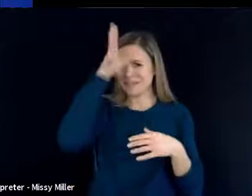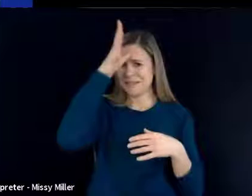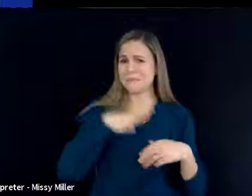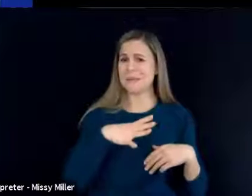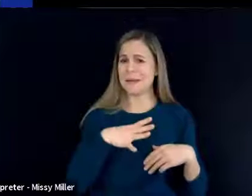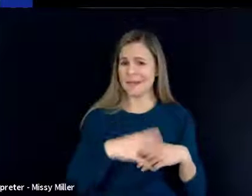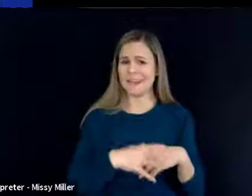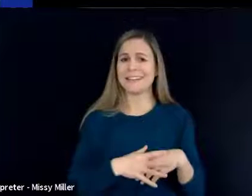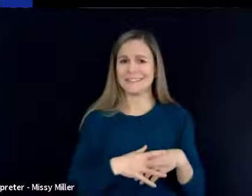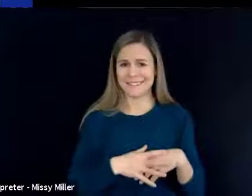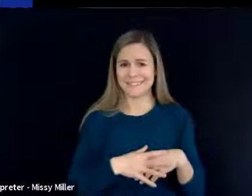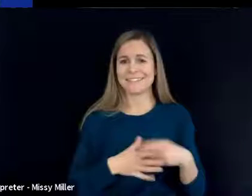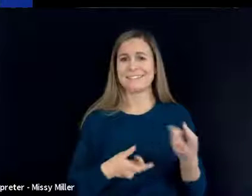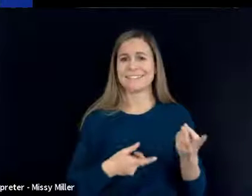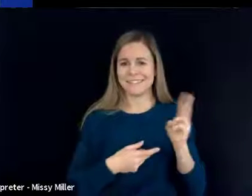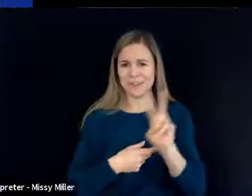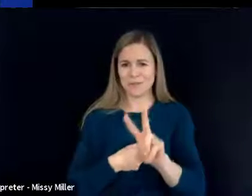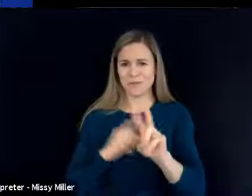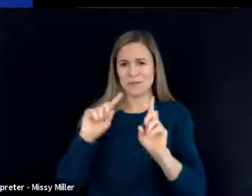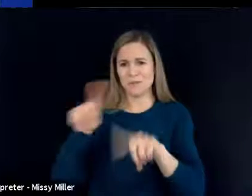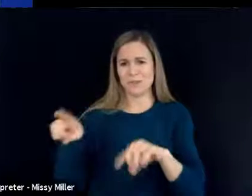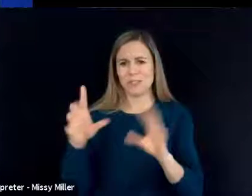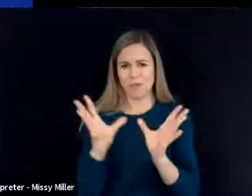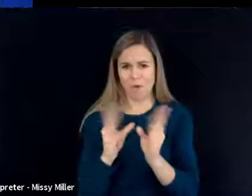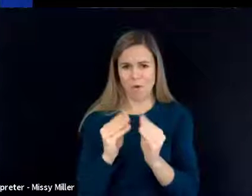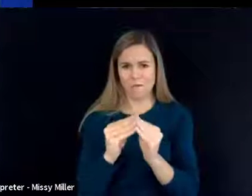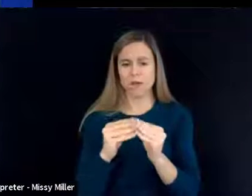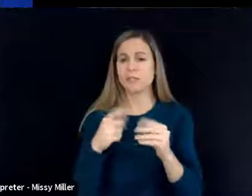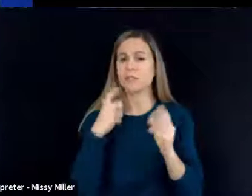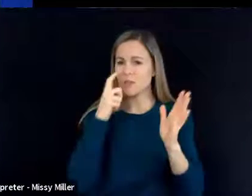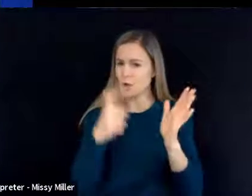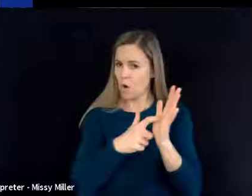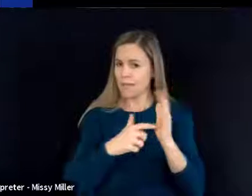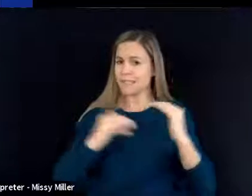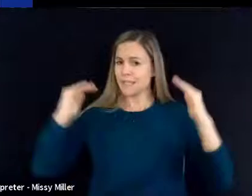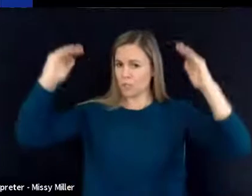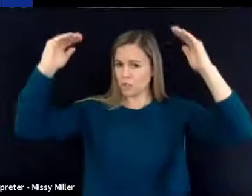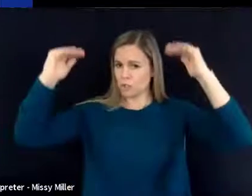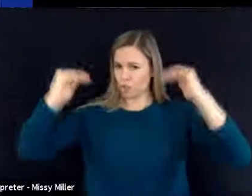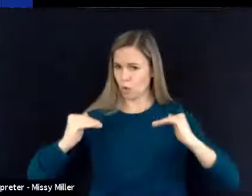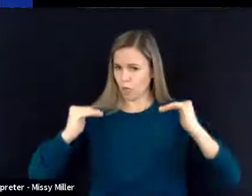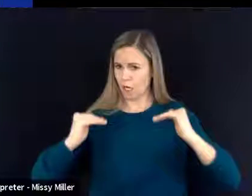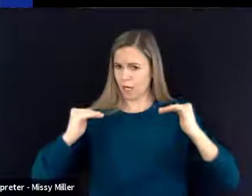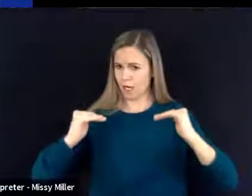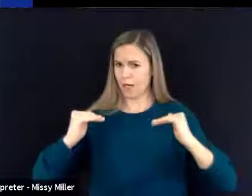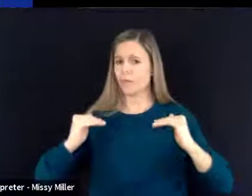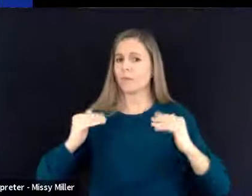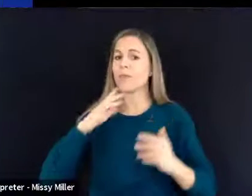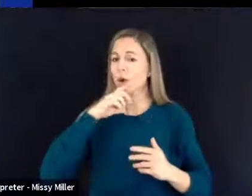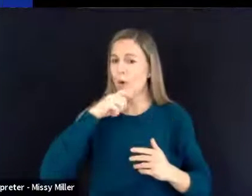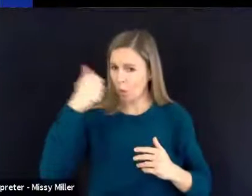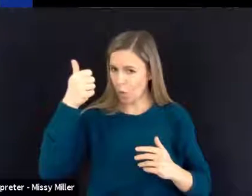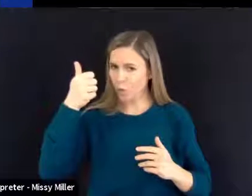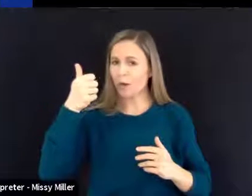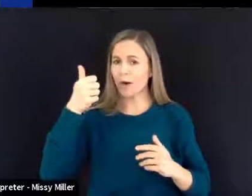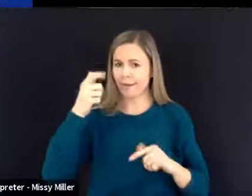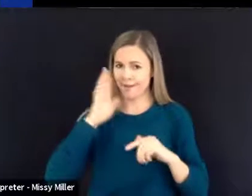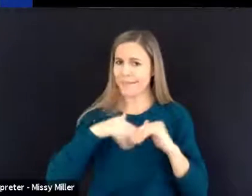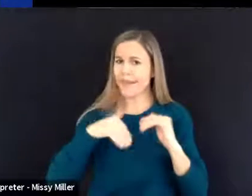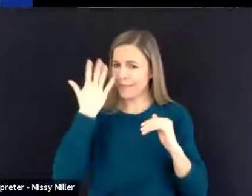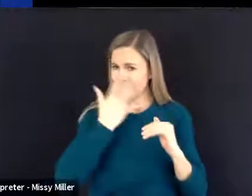conferences. You can see they're shorter. We know they're older than they appear. They're